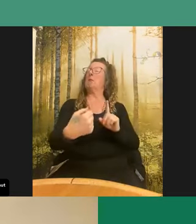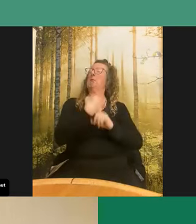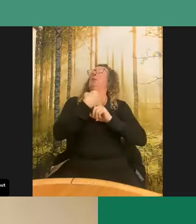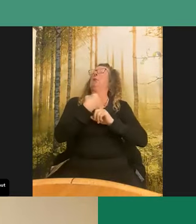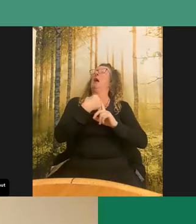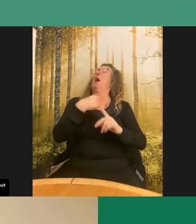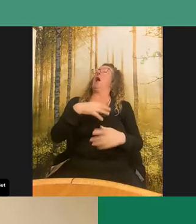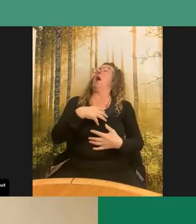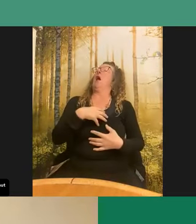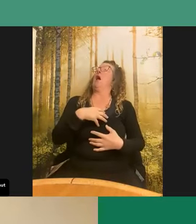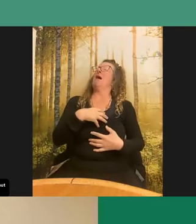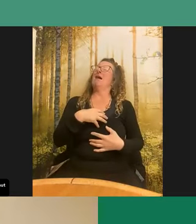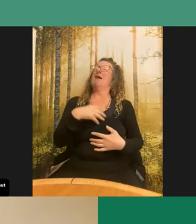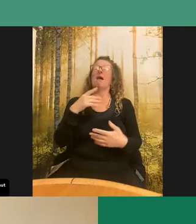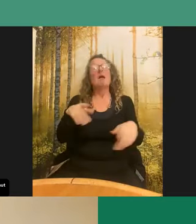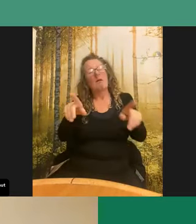fact that